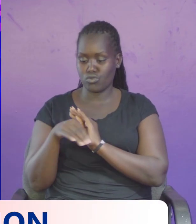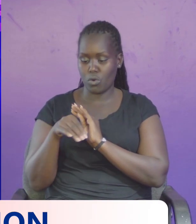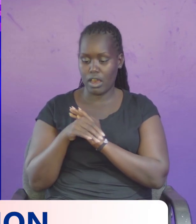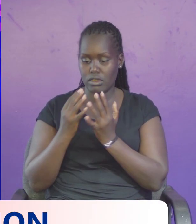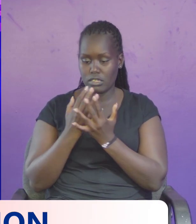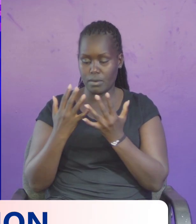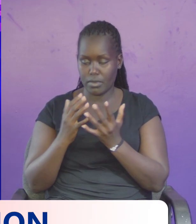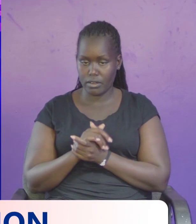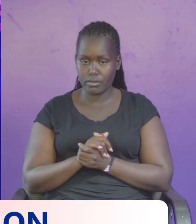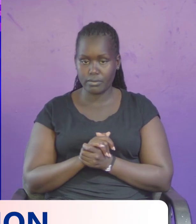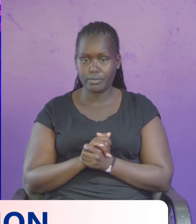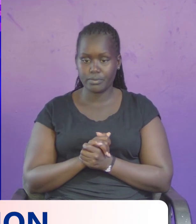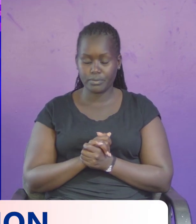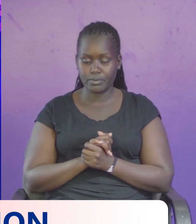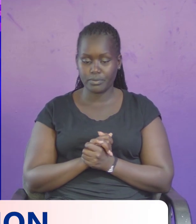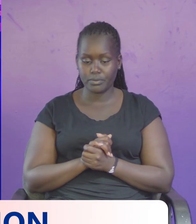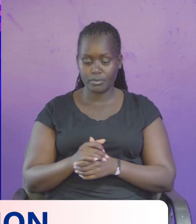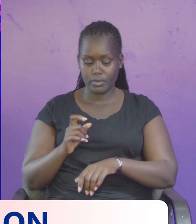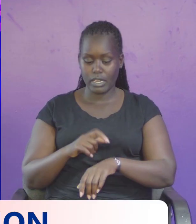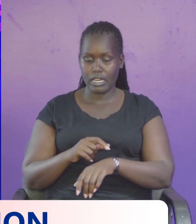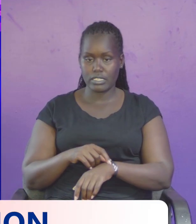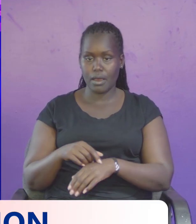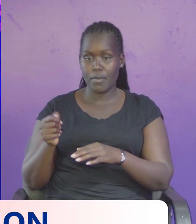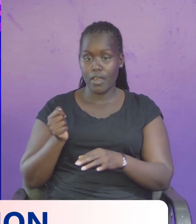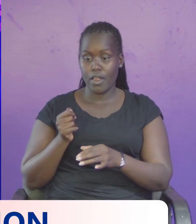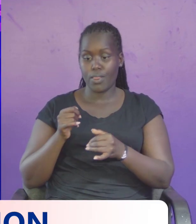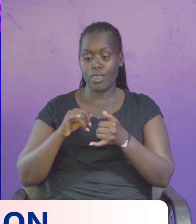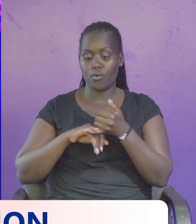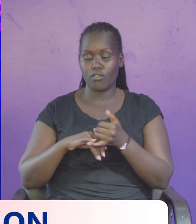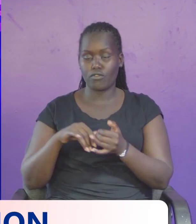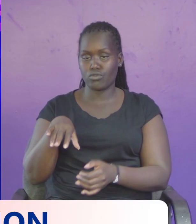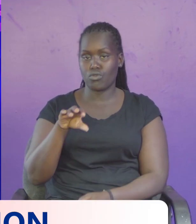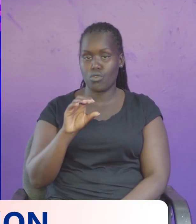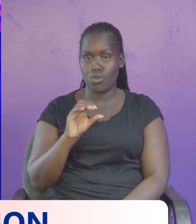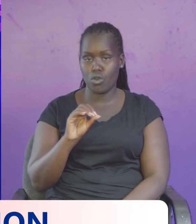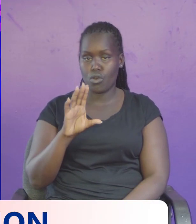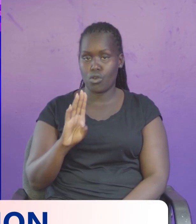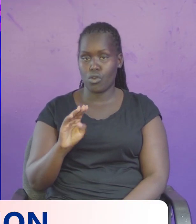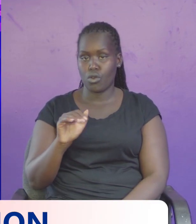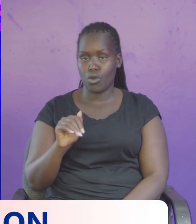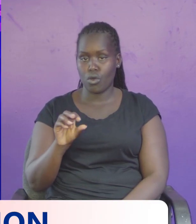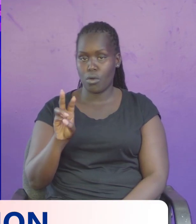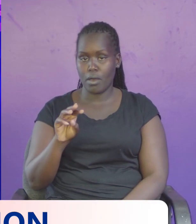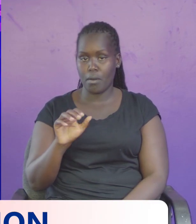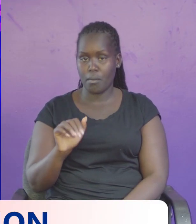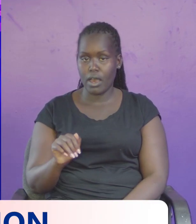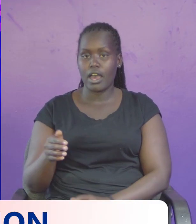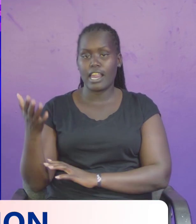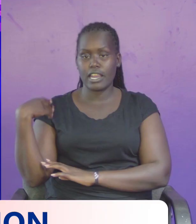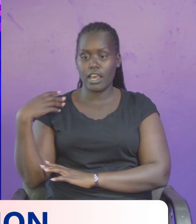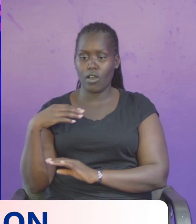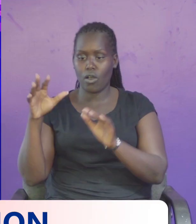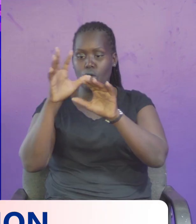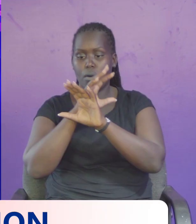Okay. When Michelle Obama and the former president of America, Barack Obama, wanted